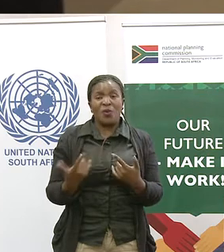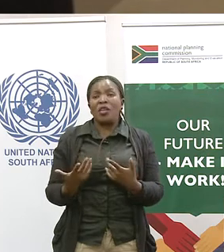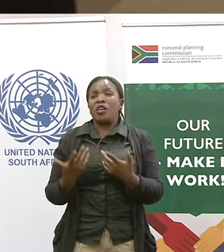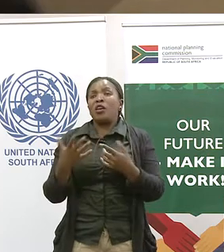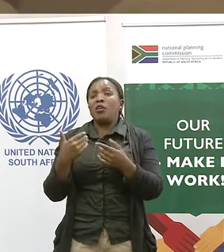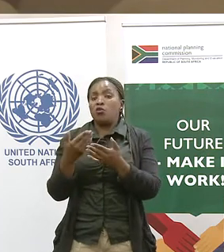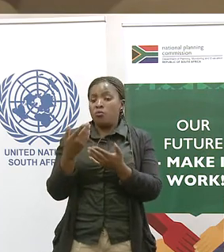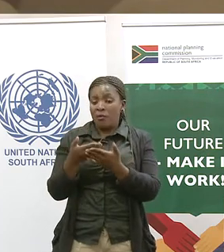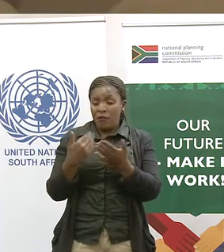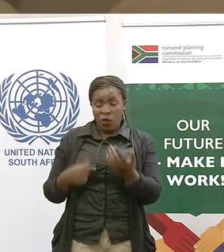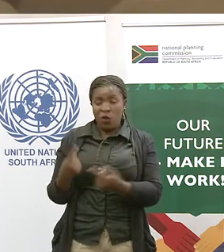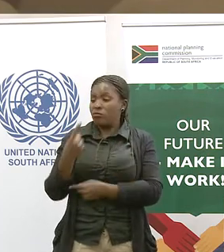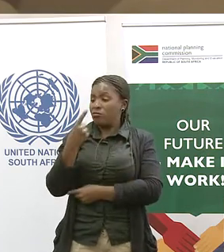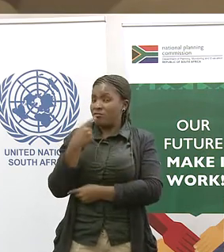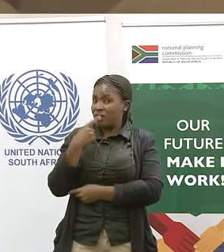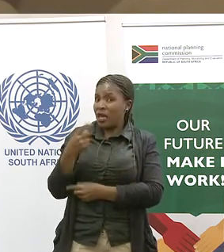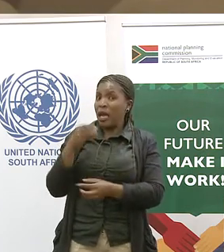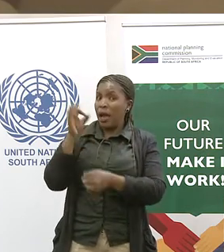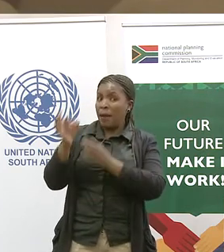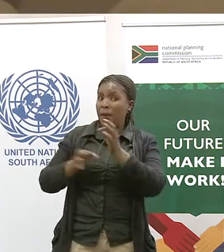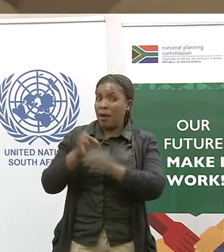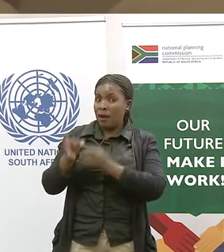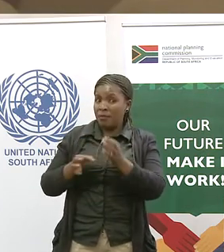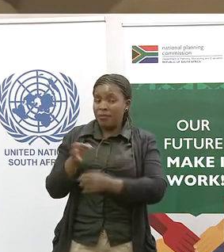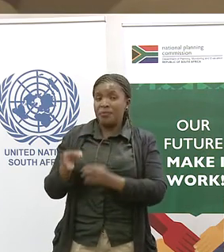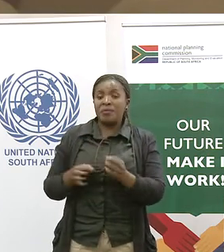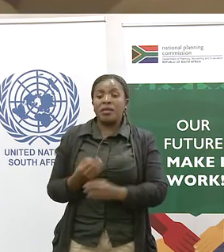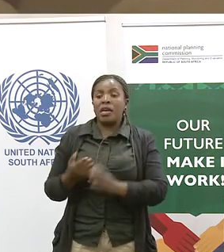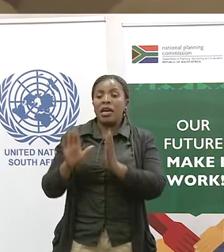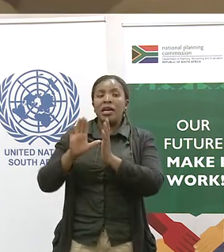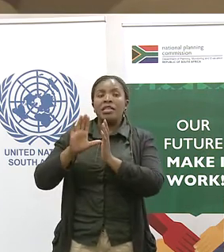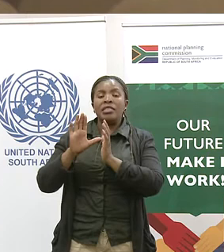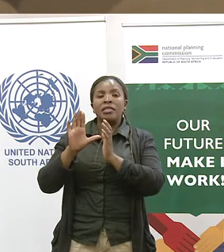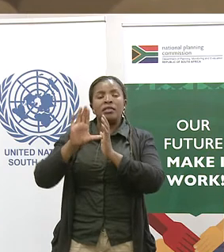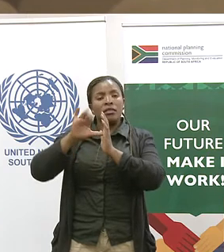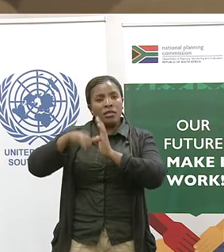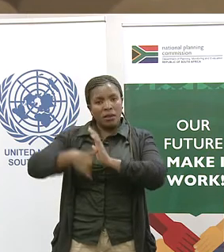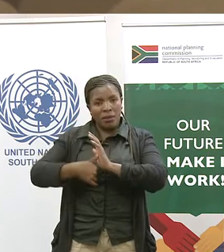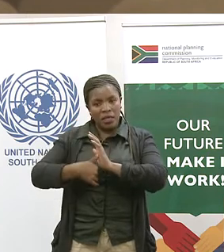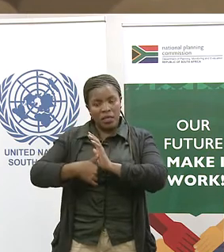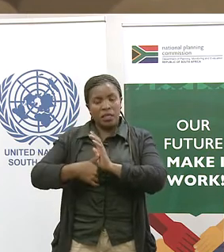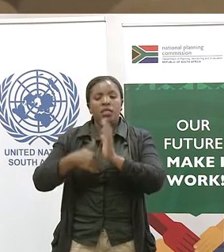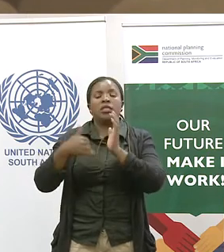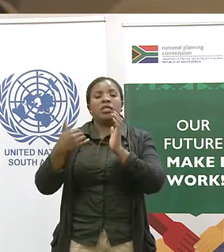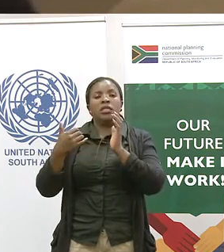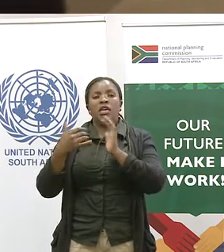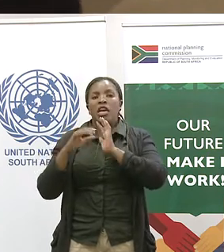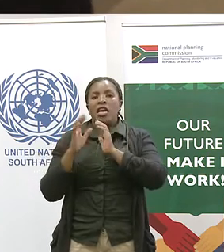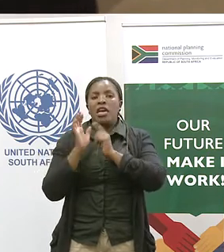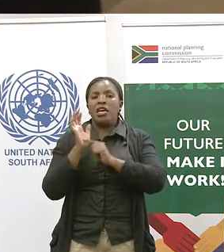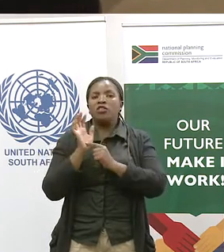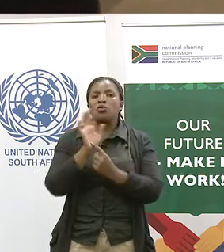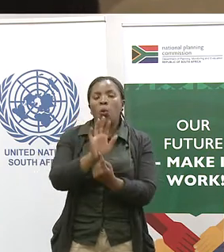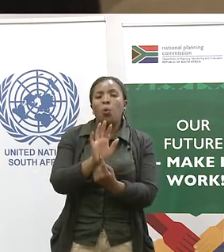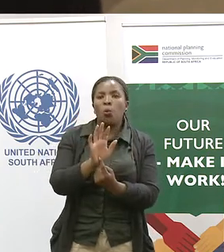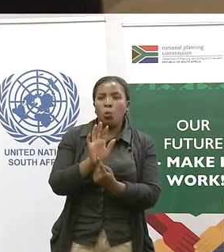disability inclusive indicators. And one thing I'm passionate about, DM, is the employment